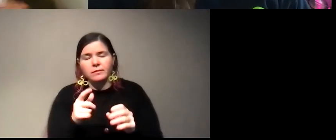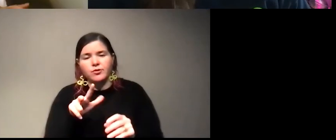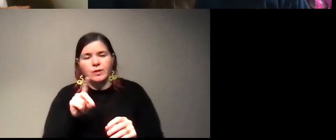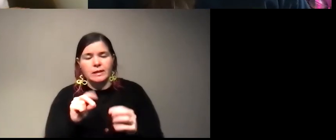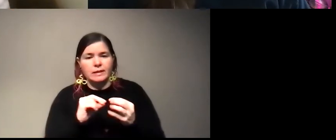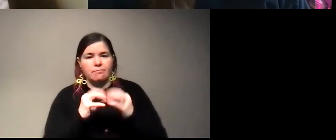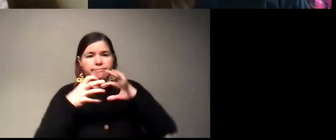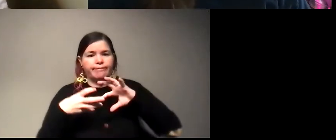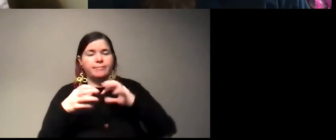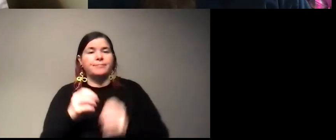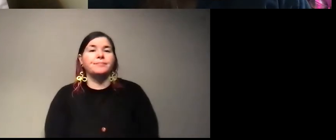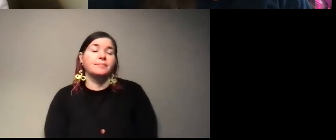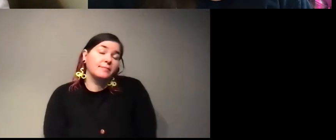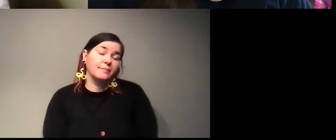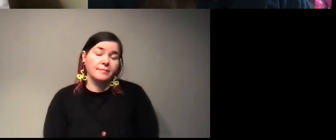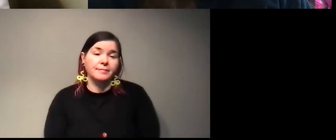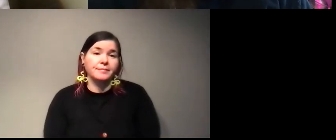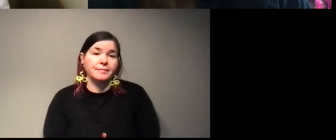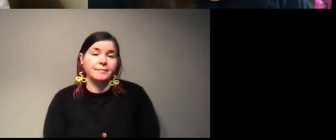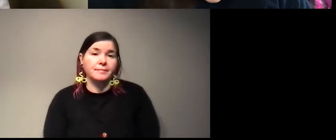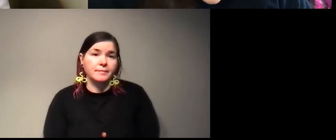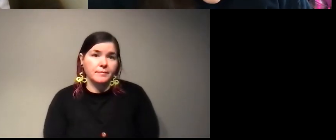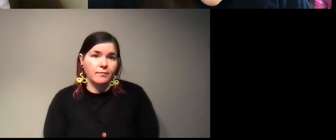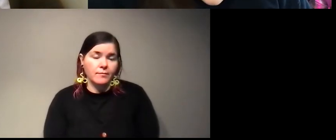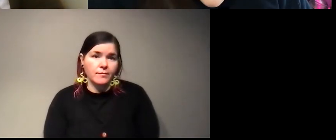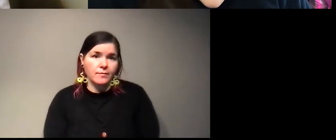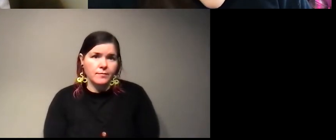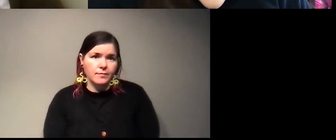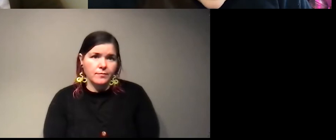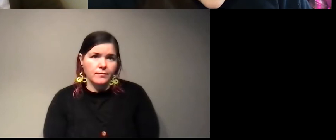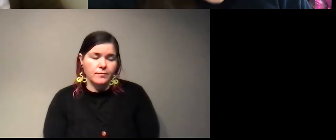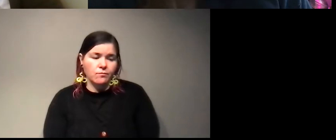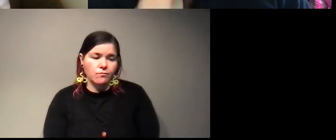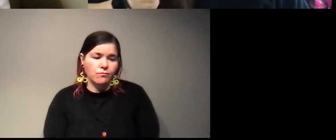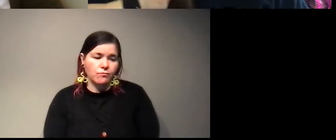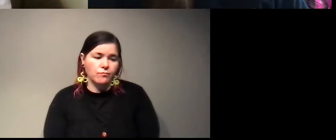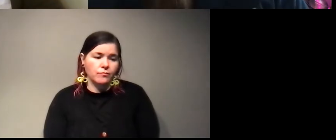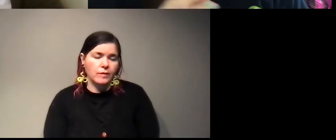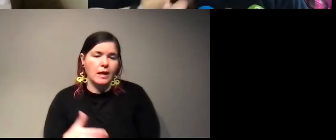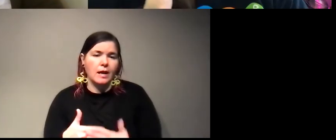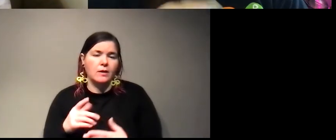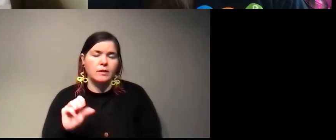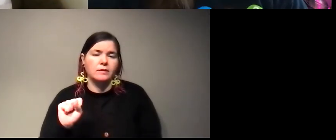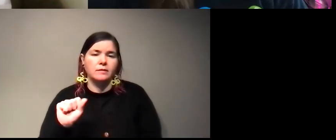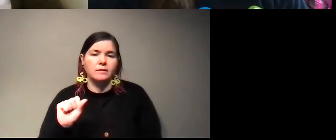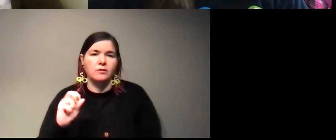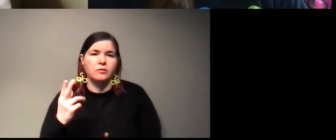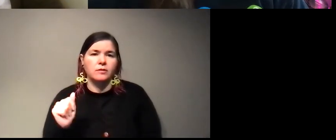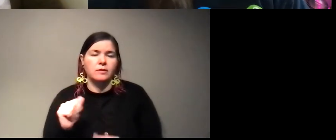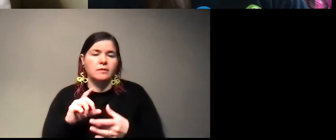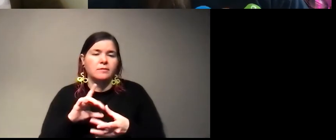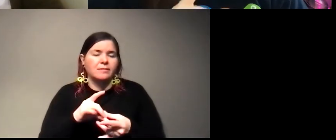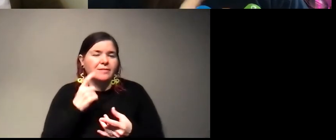to be a chemist. All right, next questions. It's from Sasha. This is actually just related to what we just